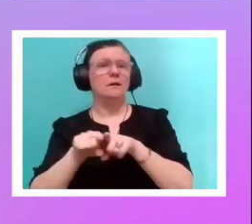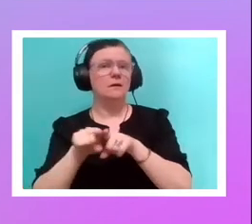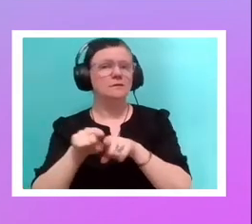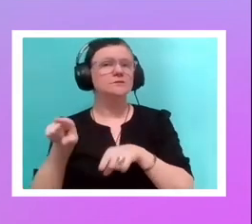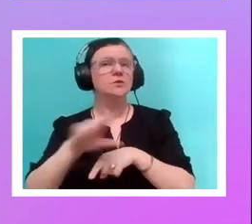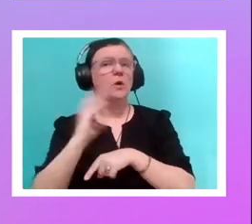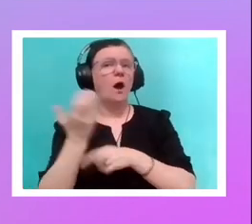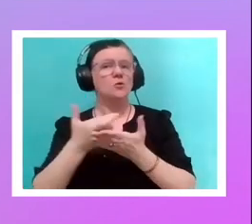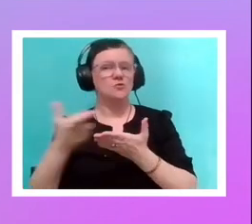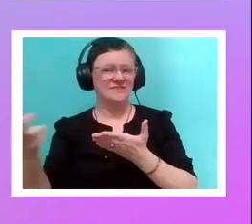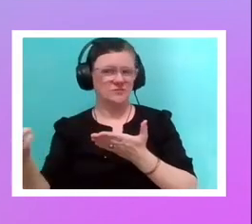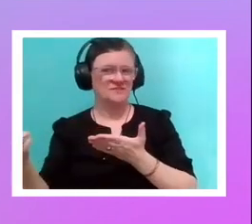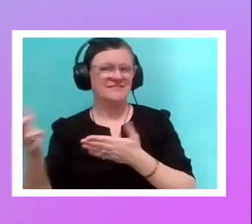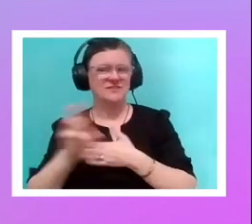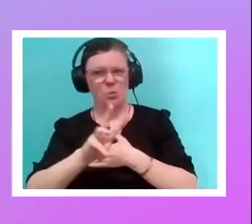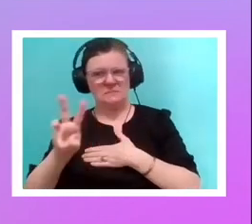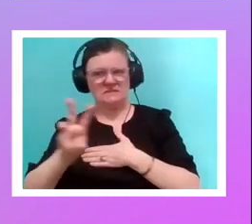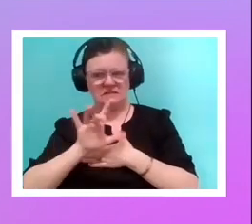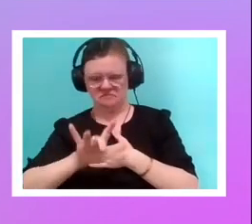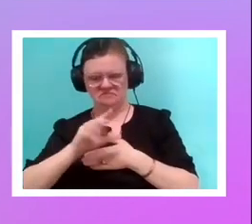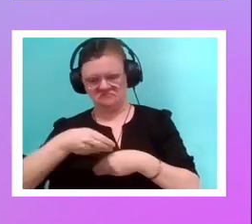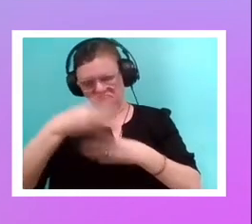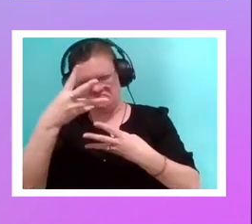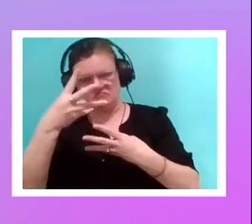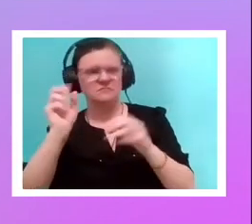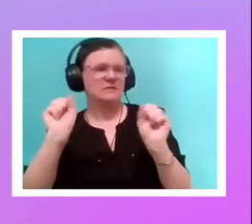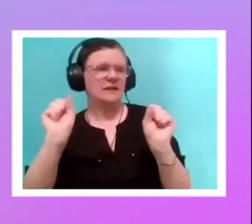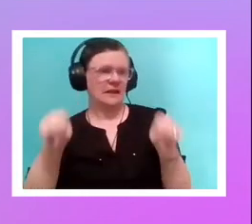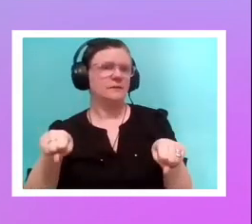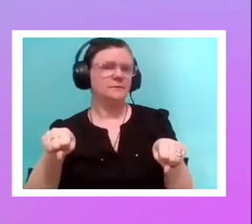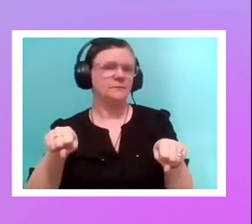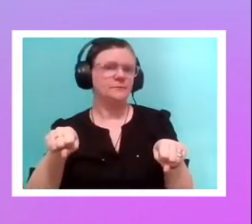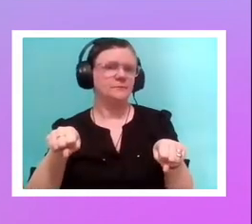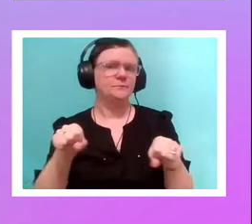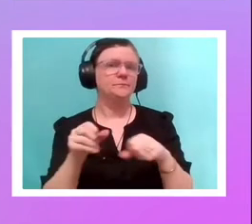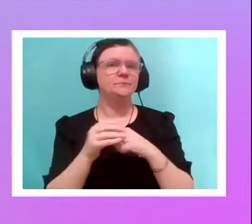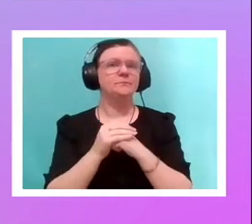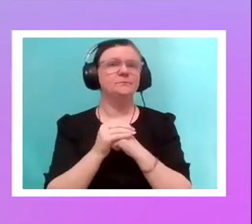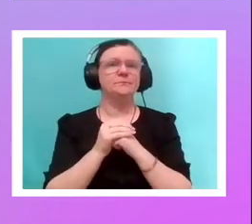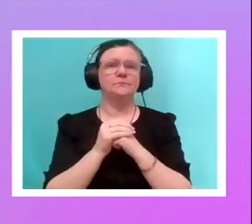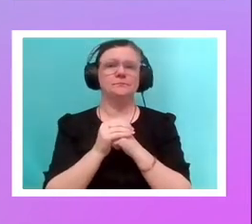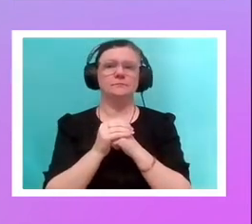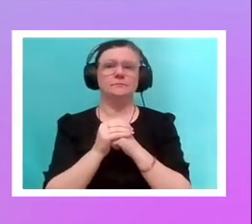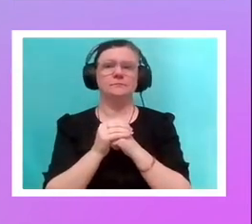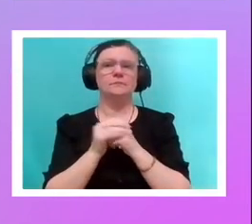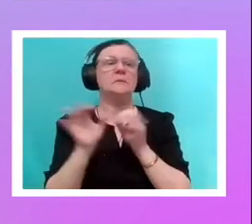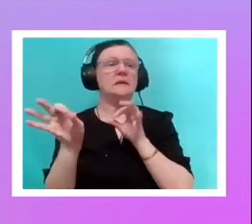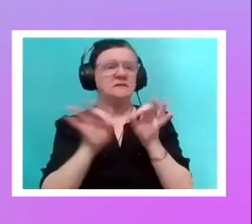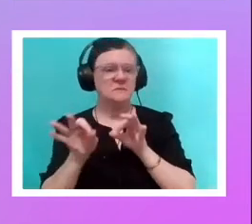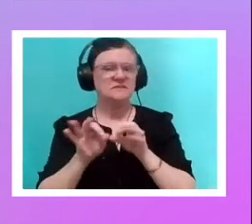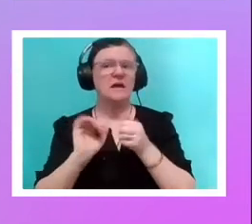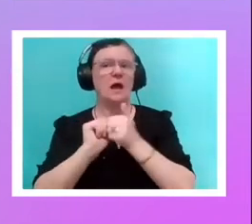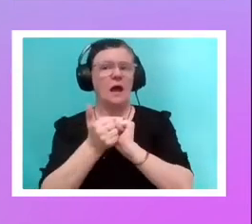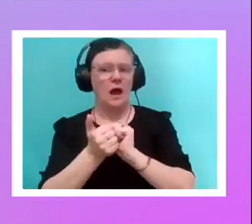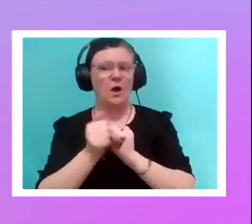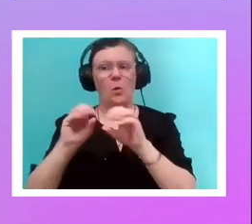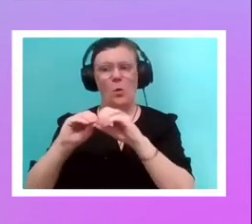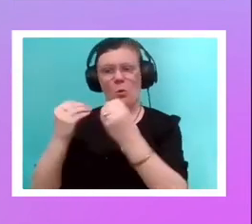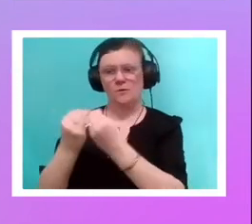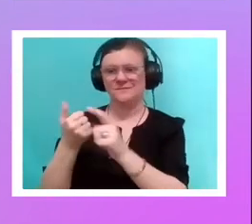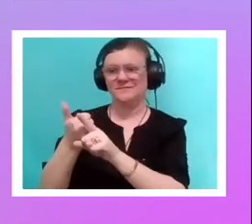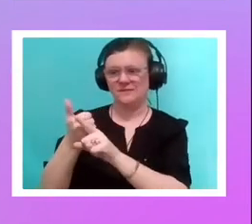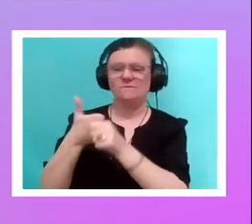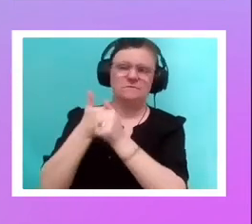our resources. So it links to the general documentation, but also the more specific stuff, and explains the steps that organizations need